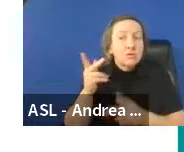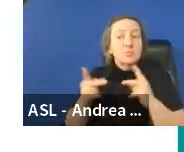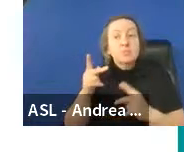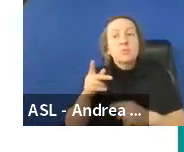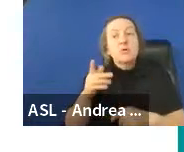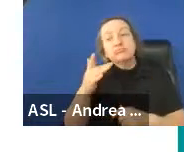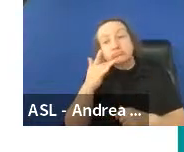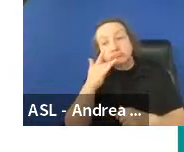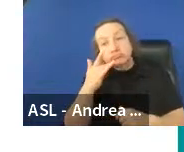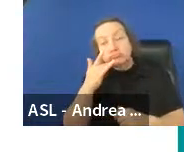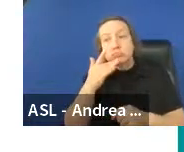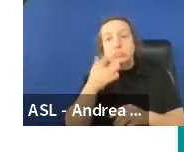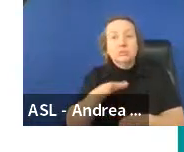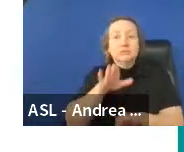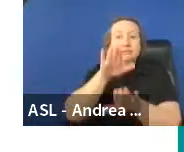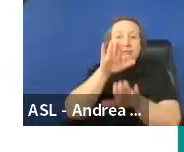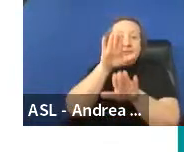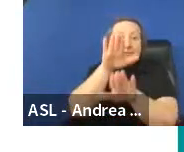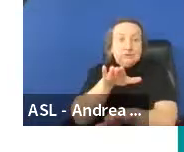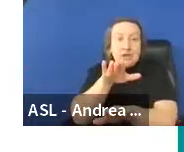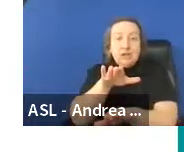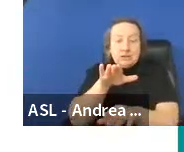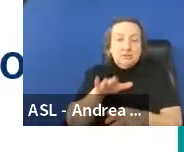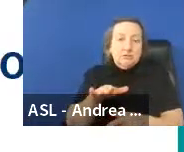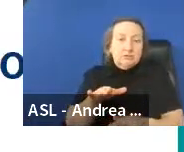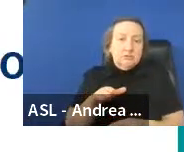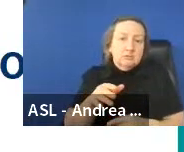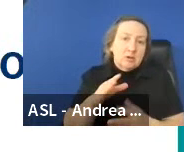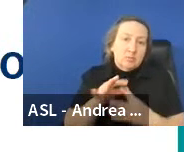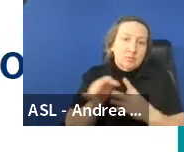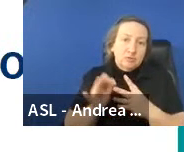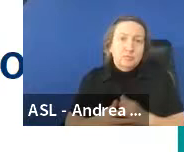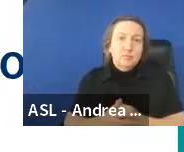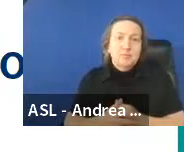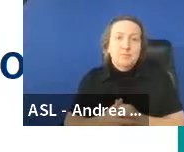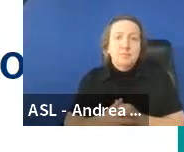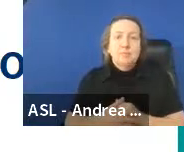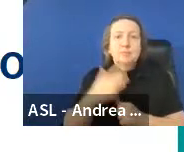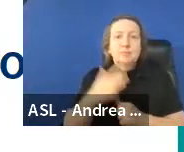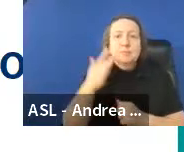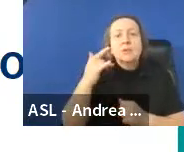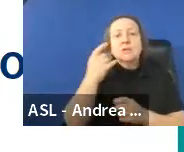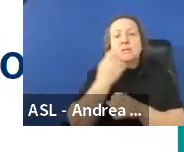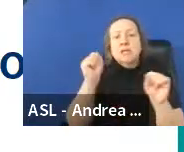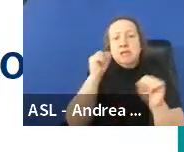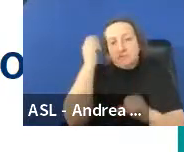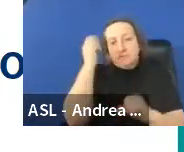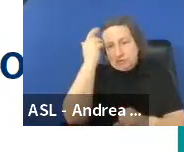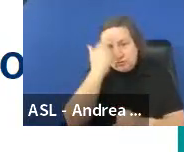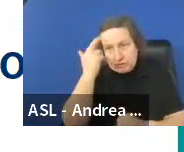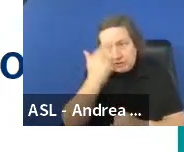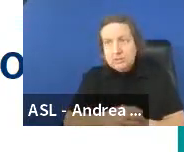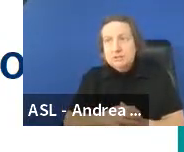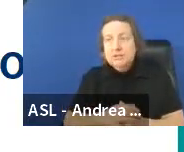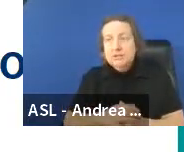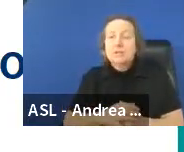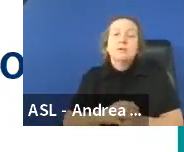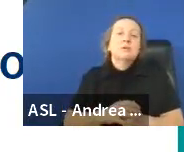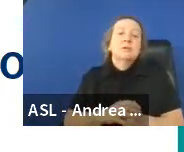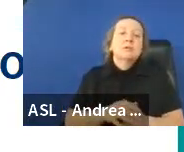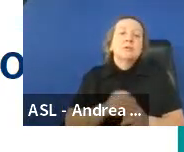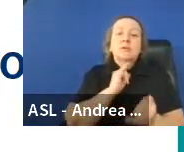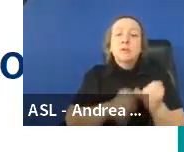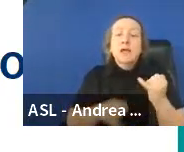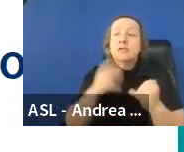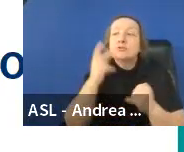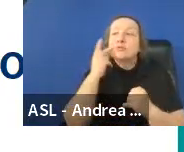for a stacked bridge alignment option, mostly due to safety reasons. Lastly, here you see the